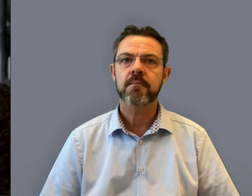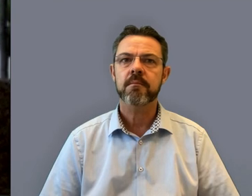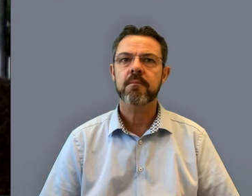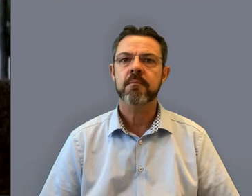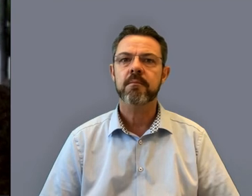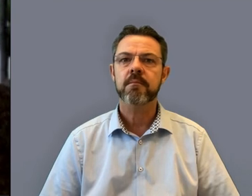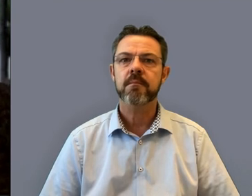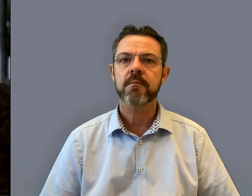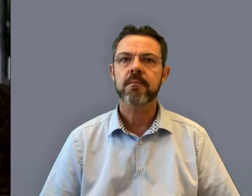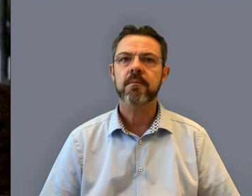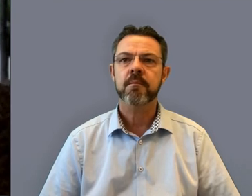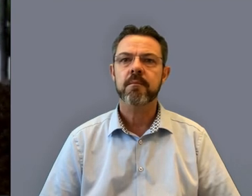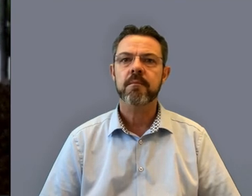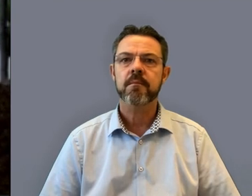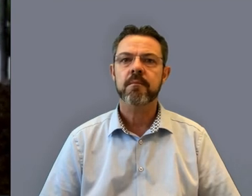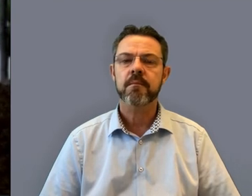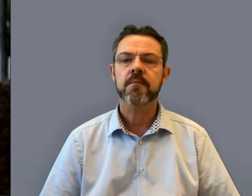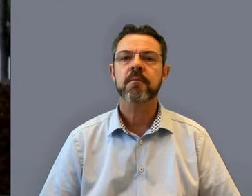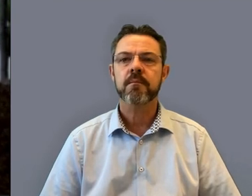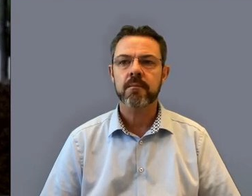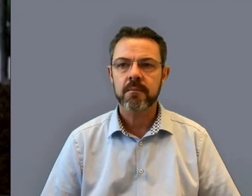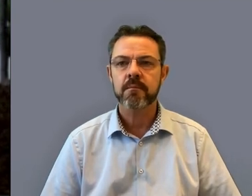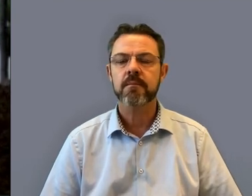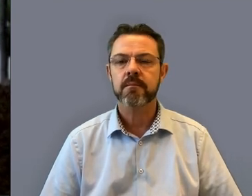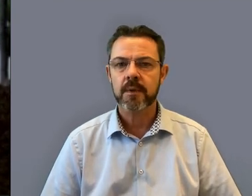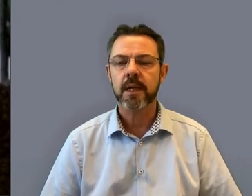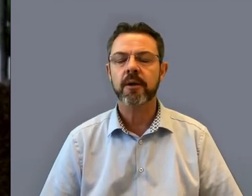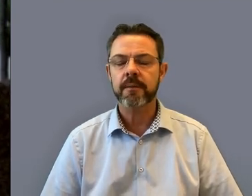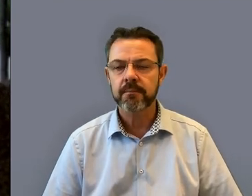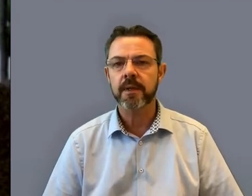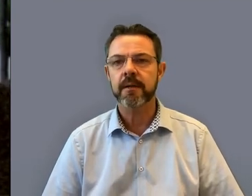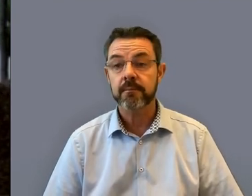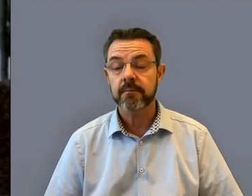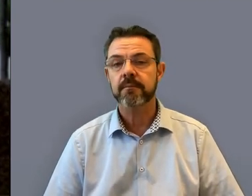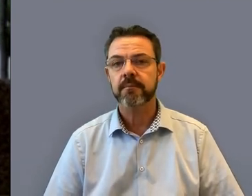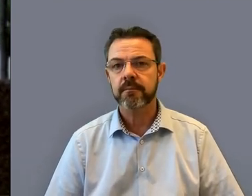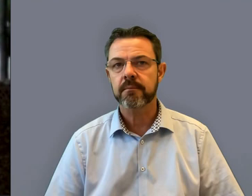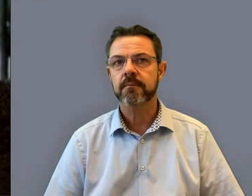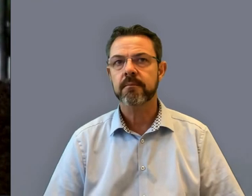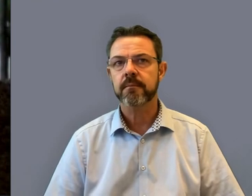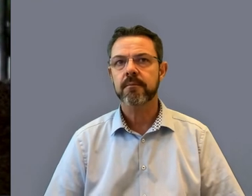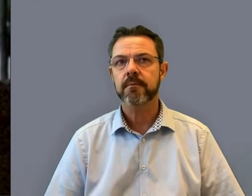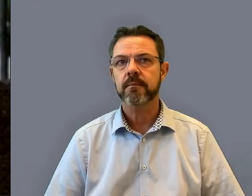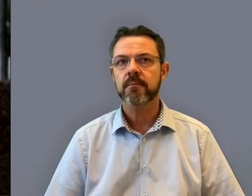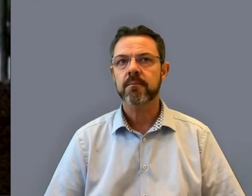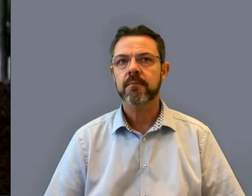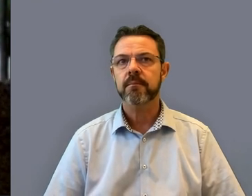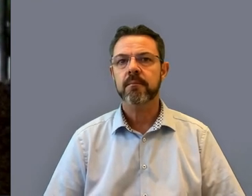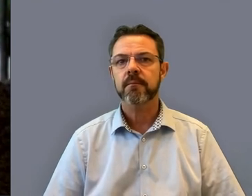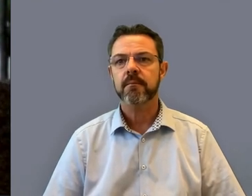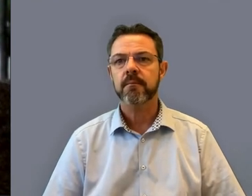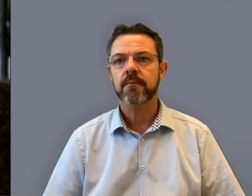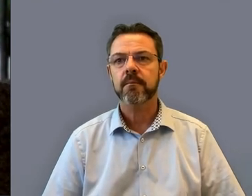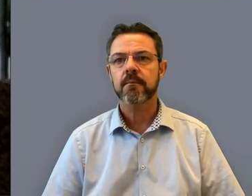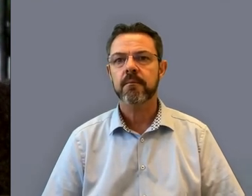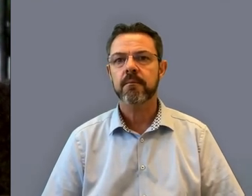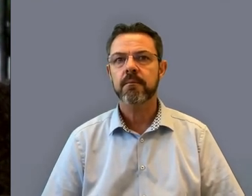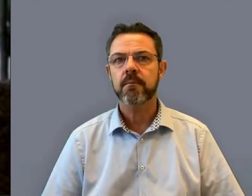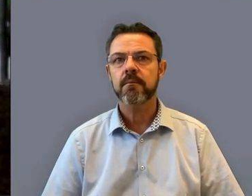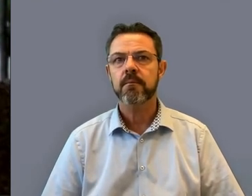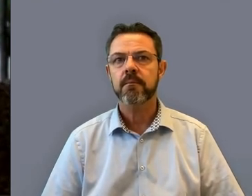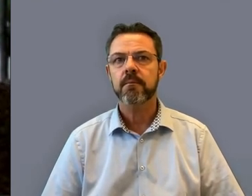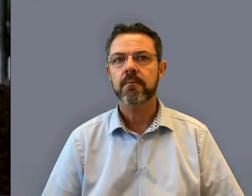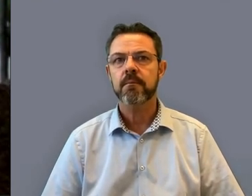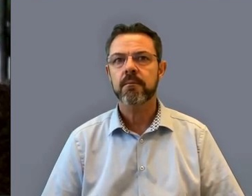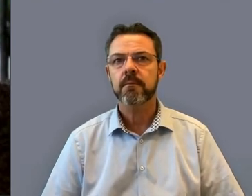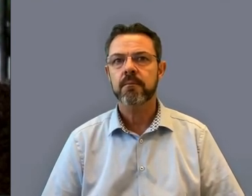to have to service like 10,000 collection points on a daily basis. And I think that would put it on par with like your